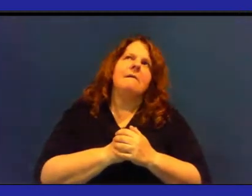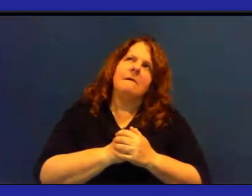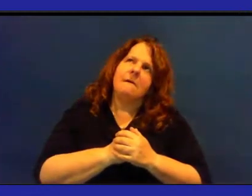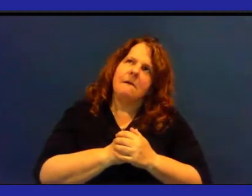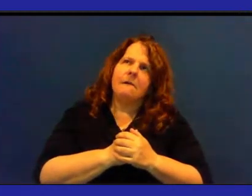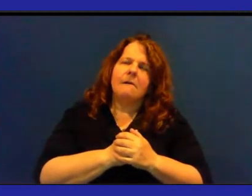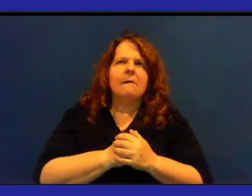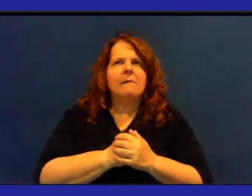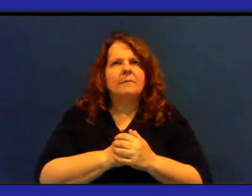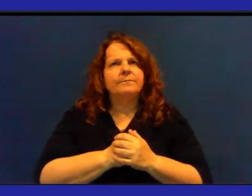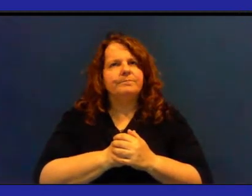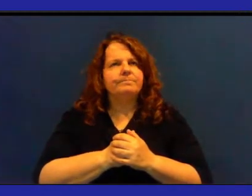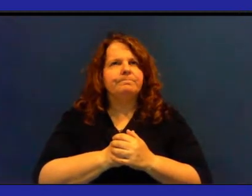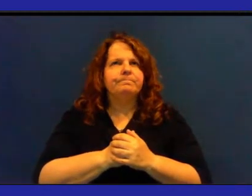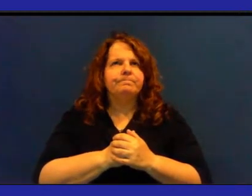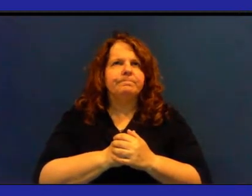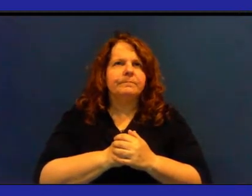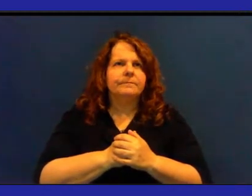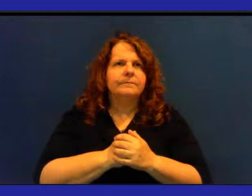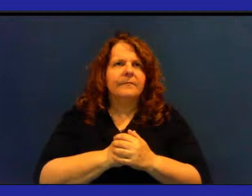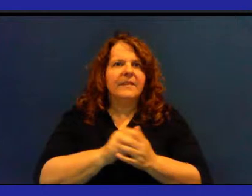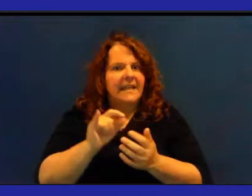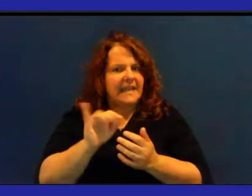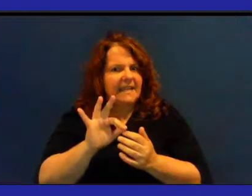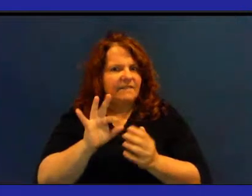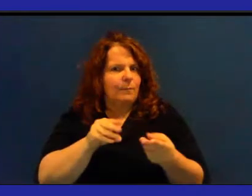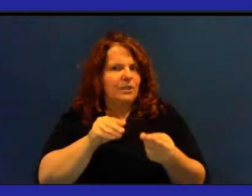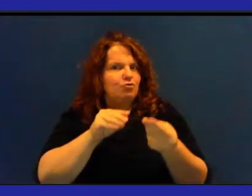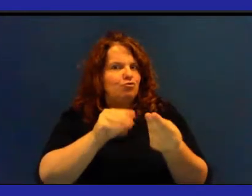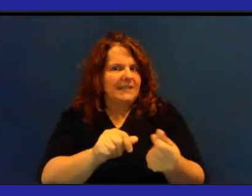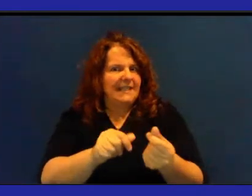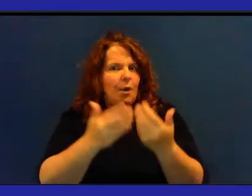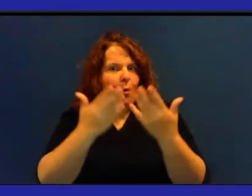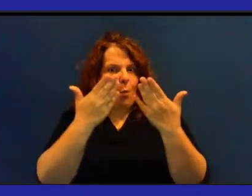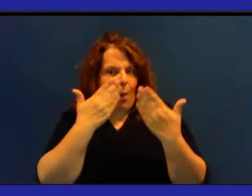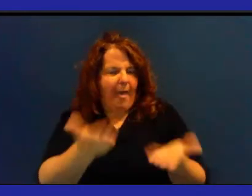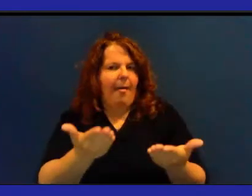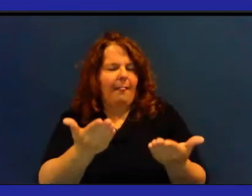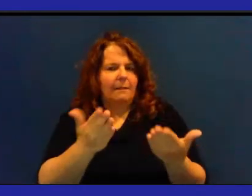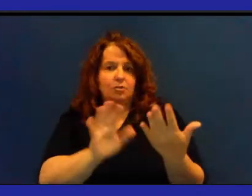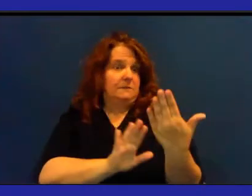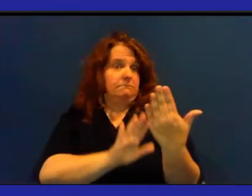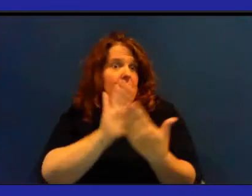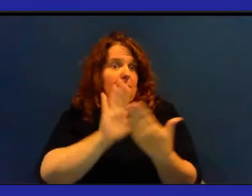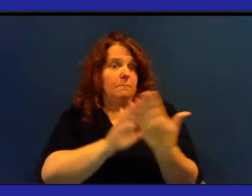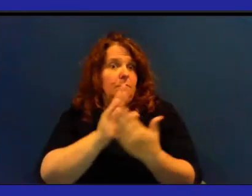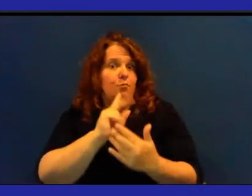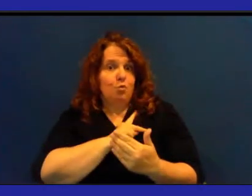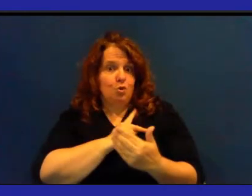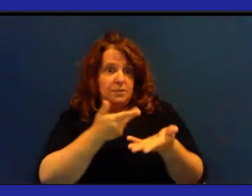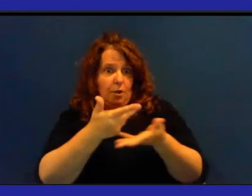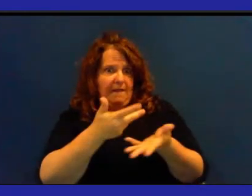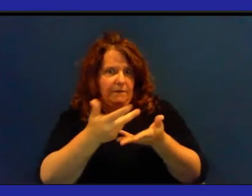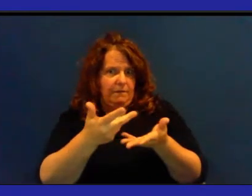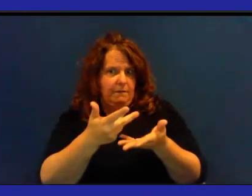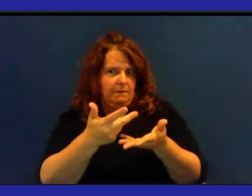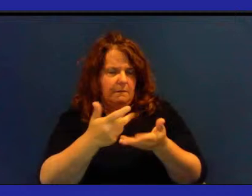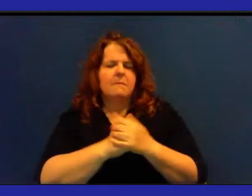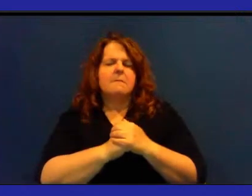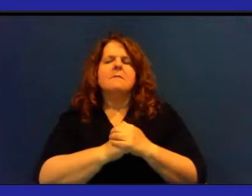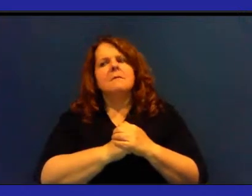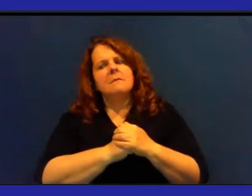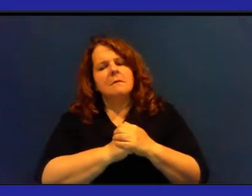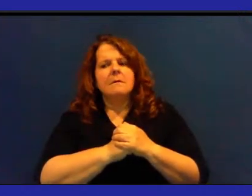sense of that they are being treated well, just on an interpersonal level, is high there. I guess